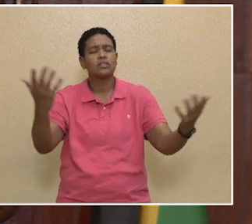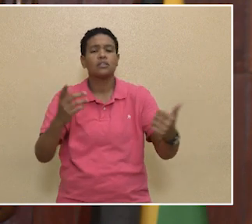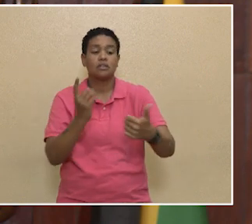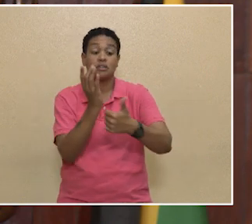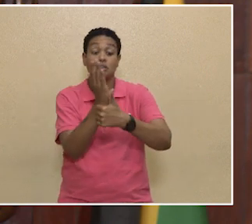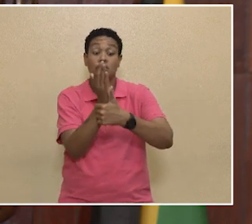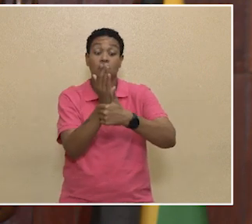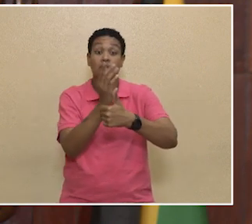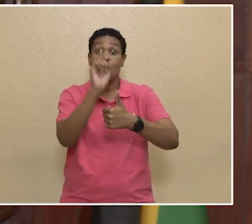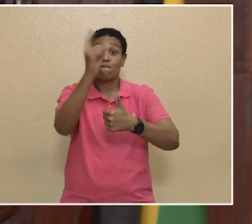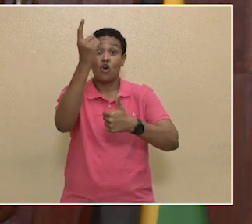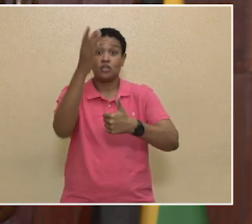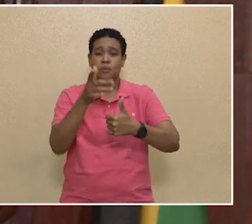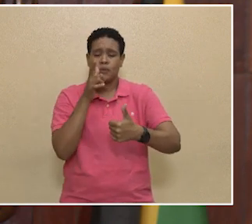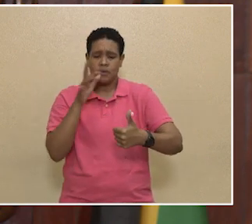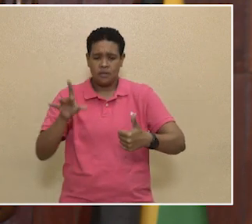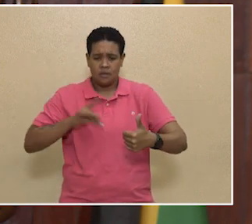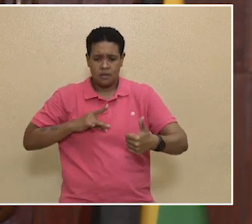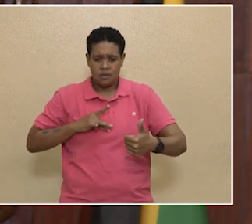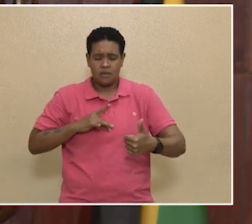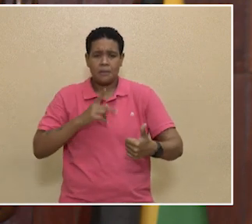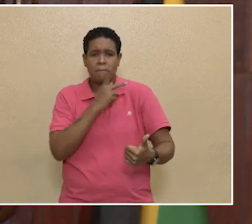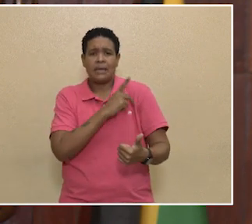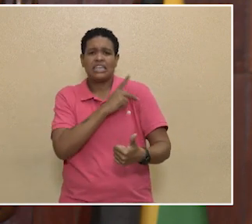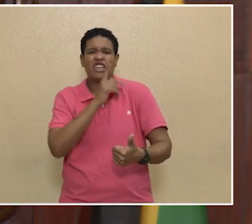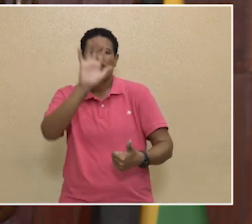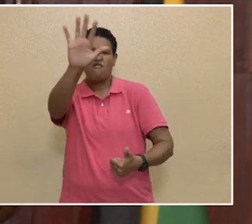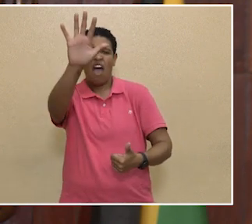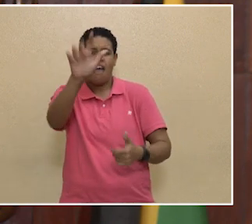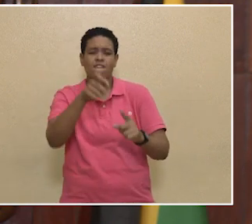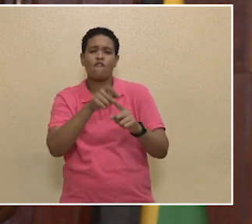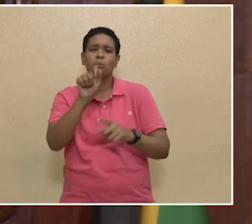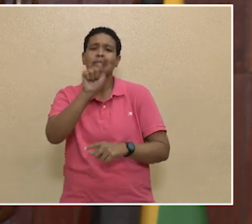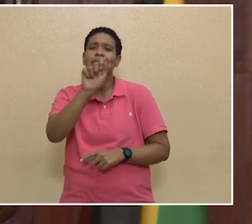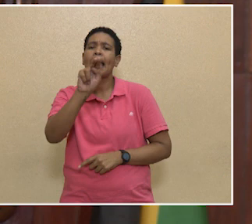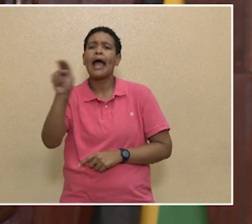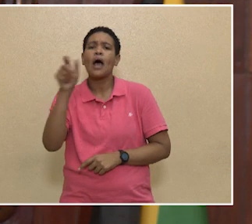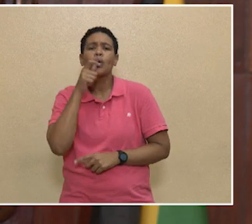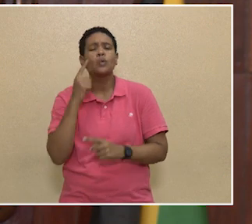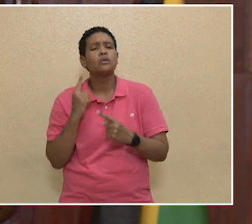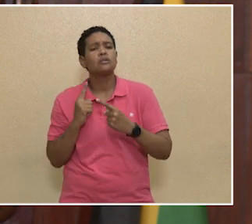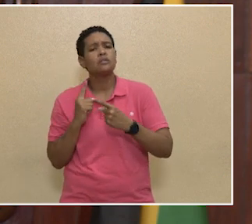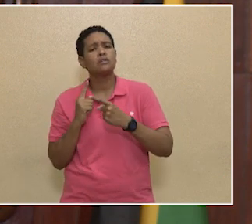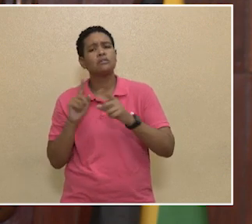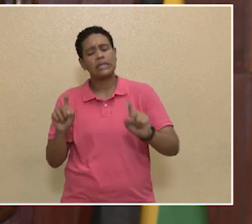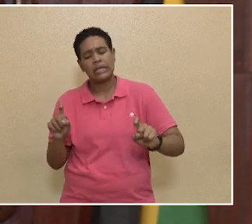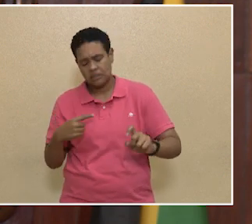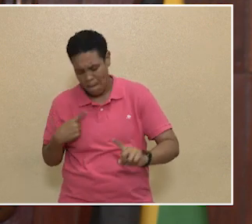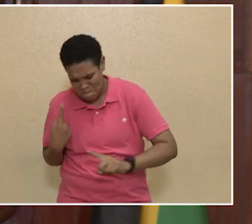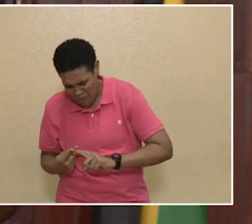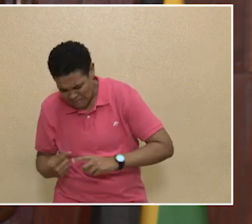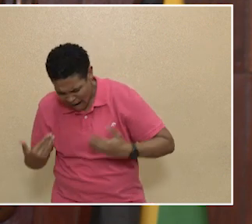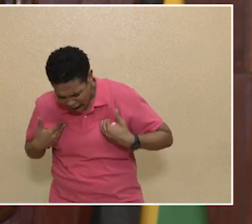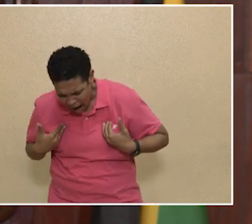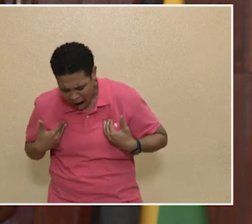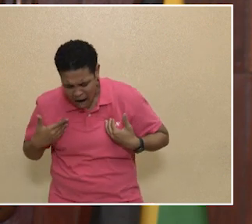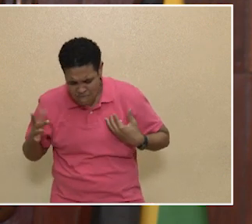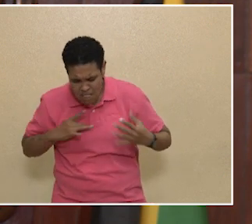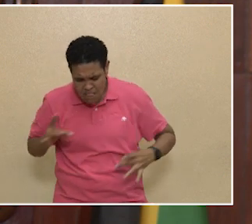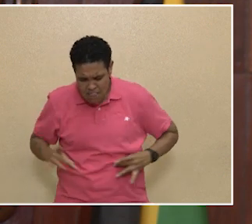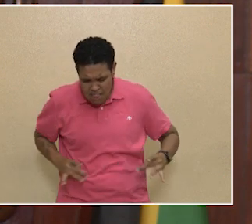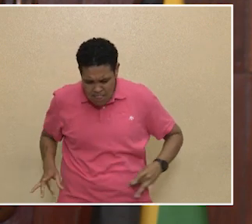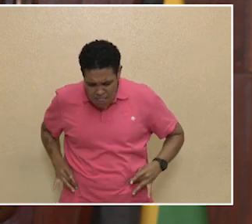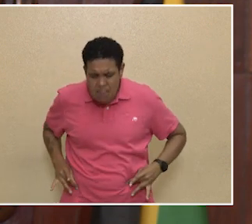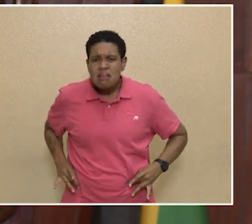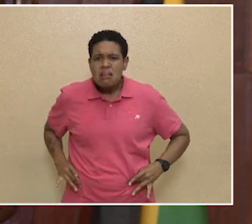patients, patient 5 from St. Anne, who tested positive for COVID-19, has now